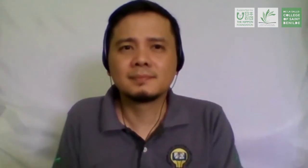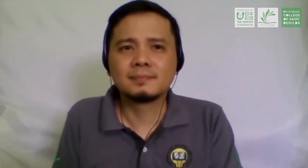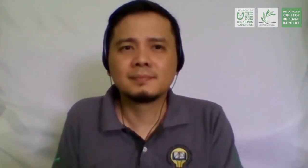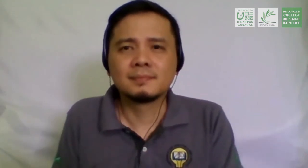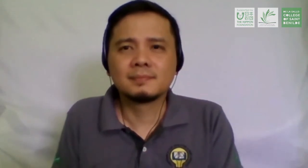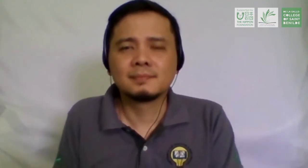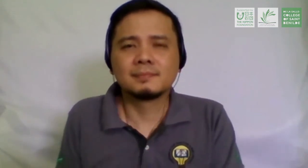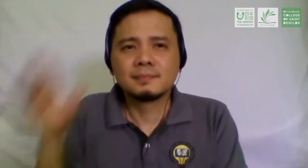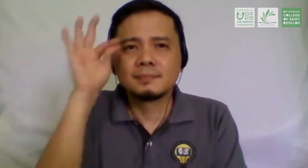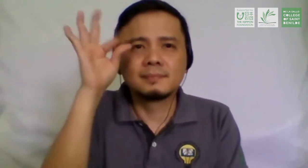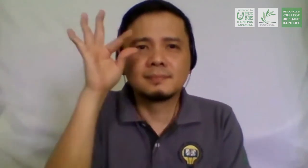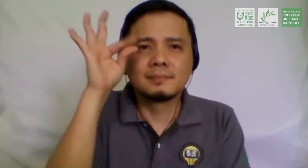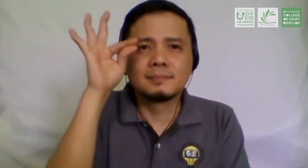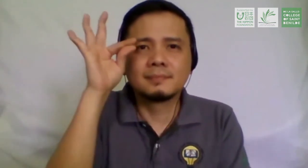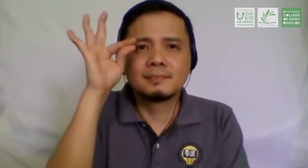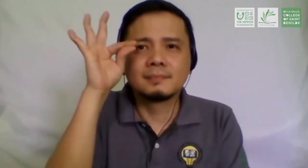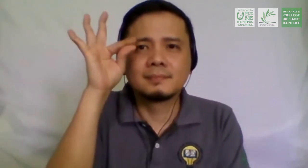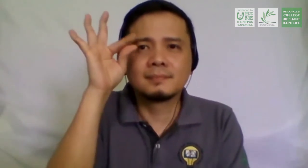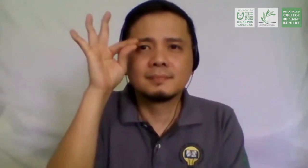Jasmine?